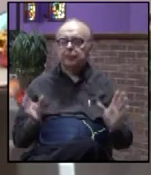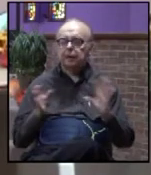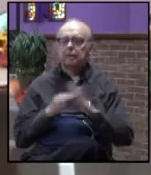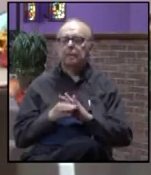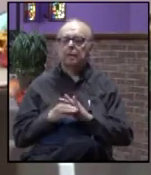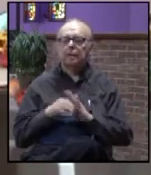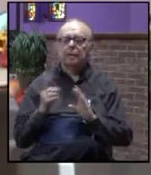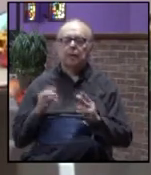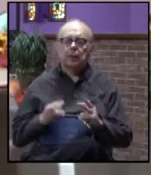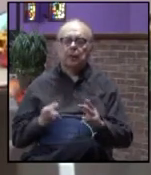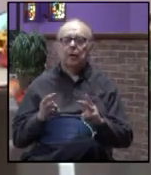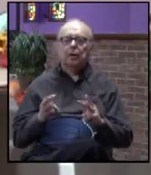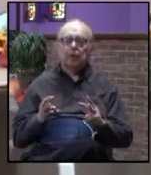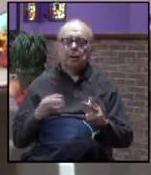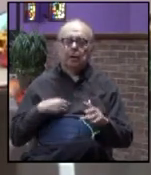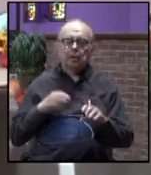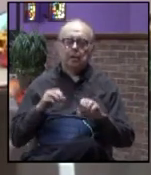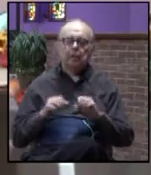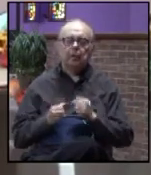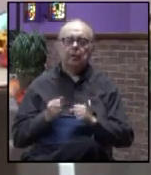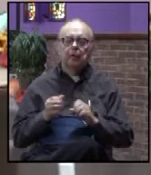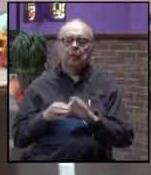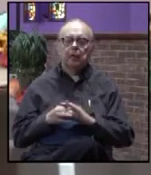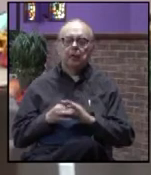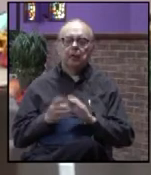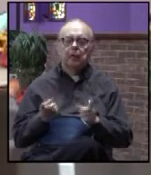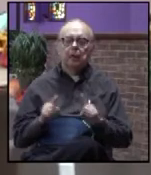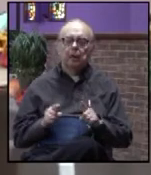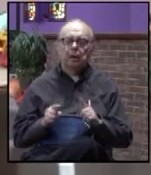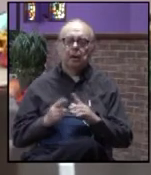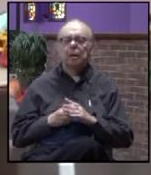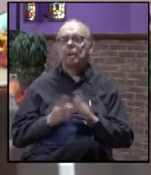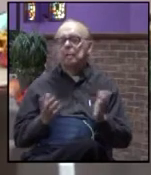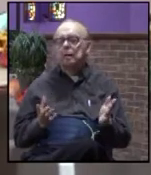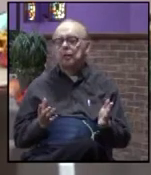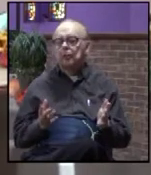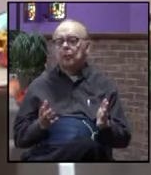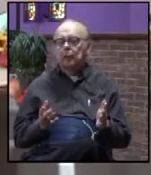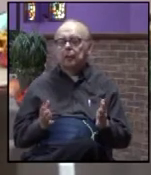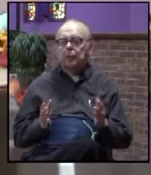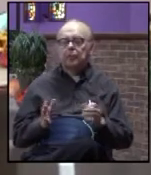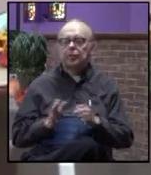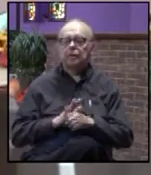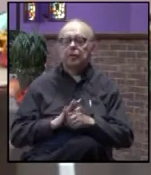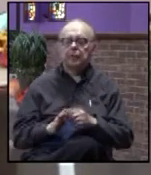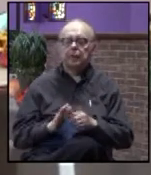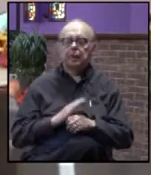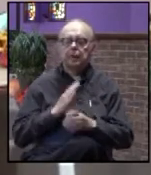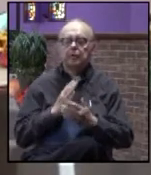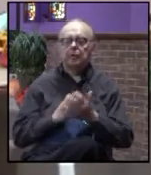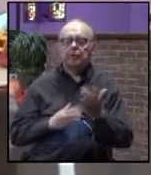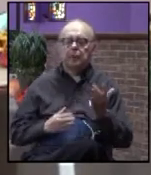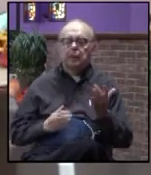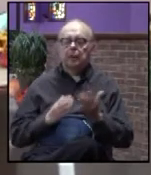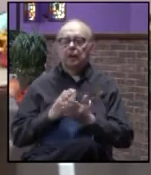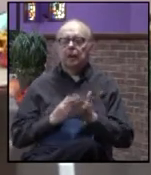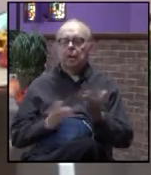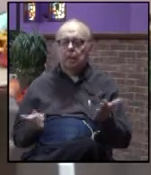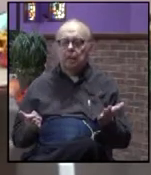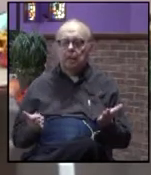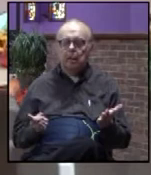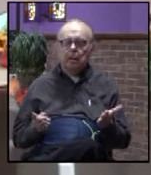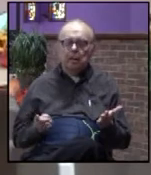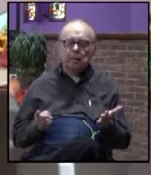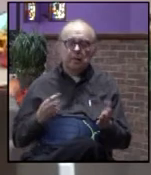the only way that you're going to break up this unity is when you start taking a whole piece or pieces. But it's going to be